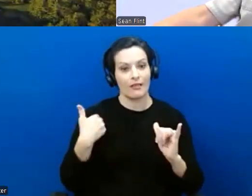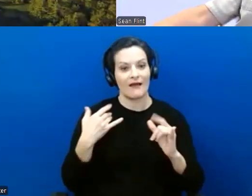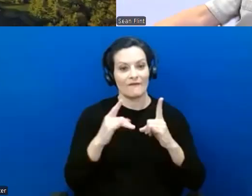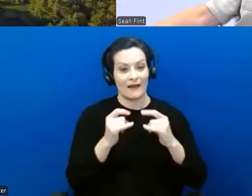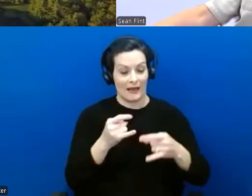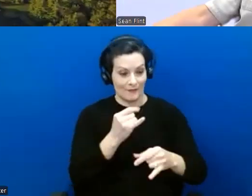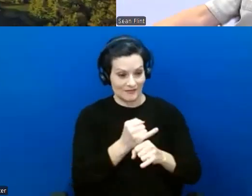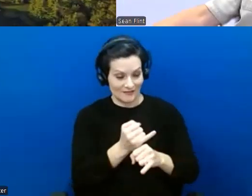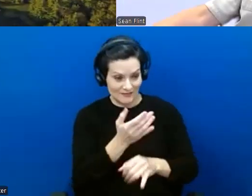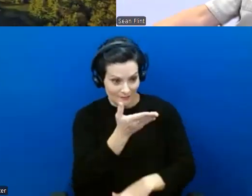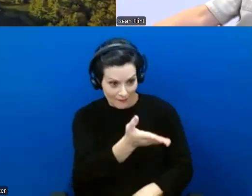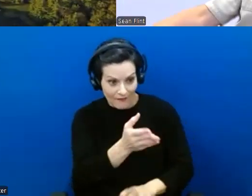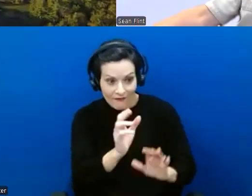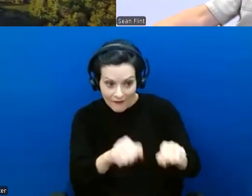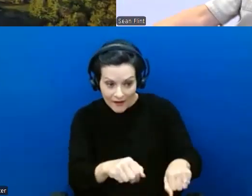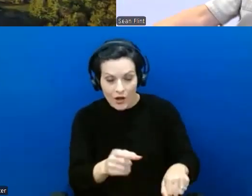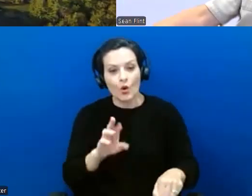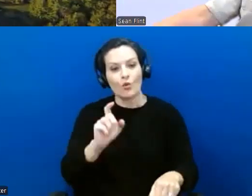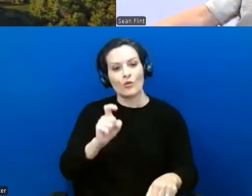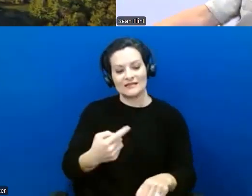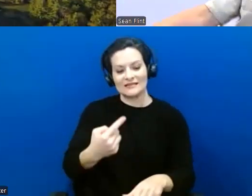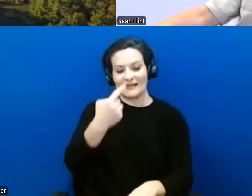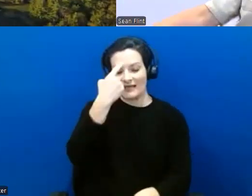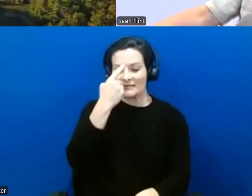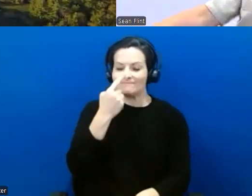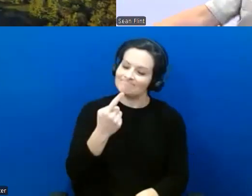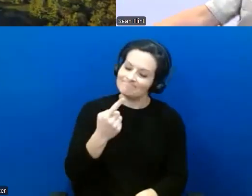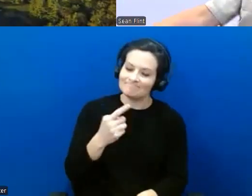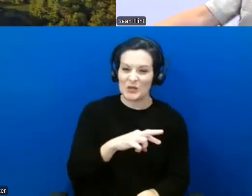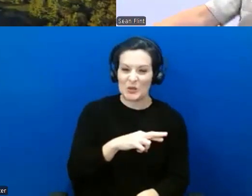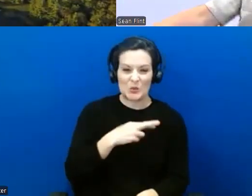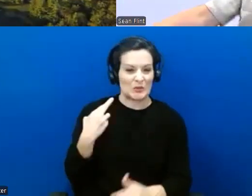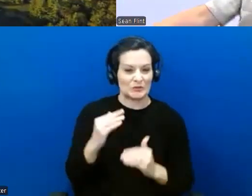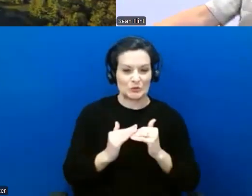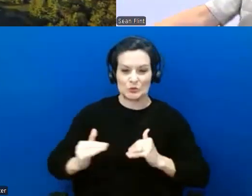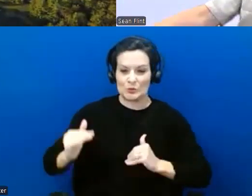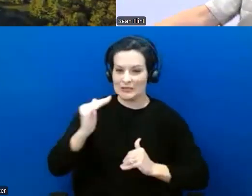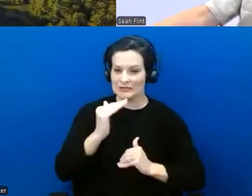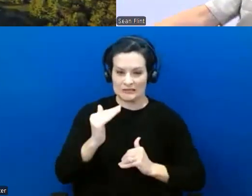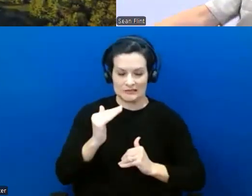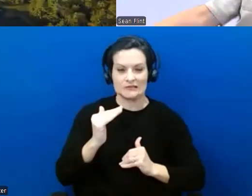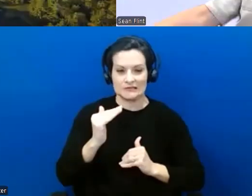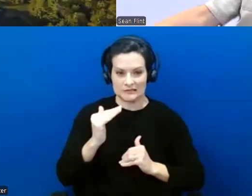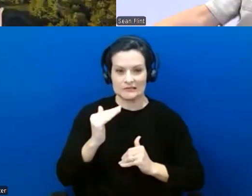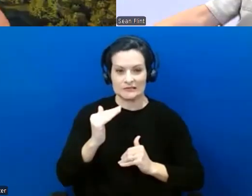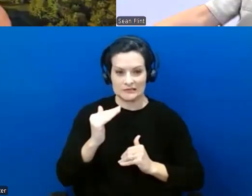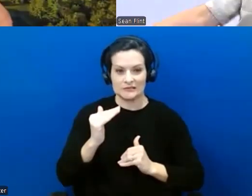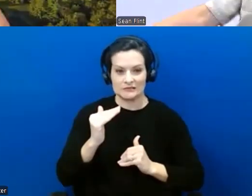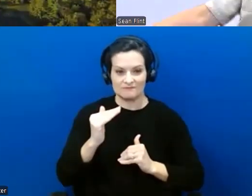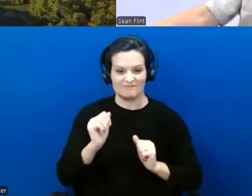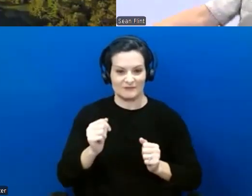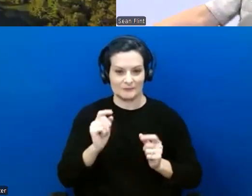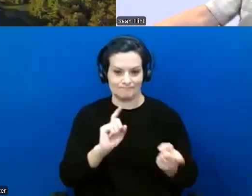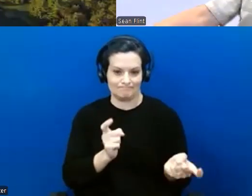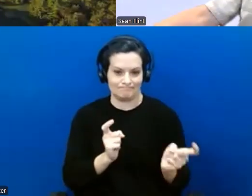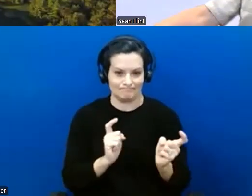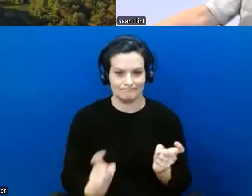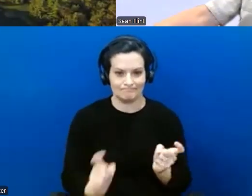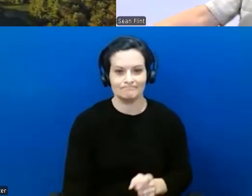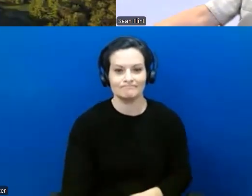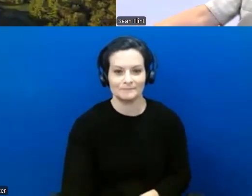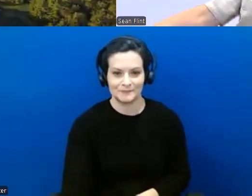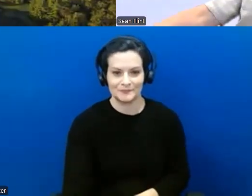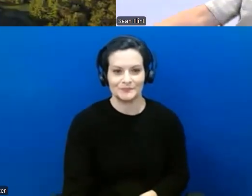these locations, or do we need to start thinking about the risks that come along with that and preparing for them in our